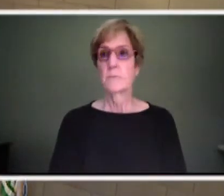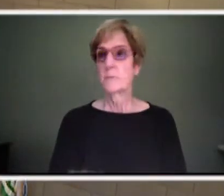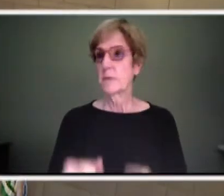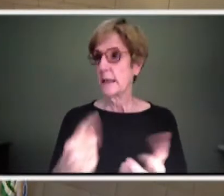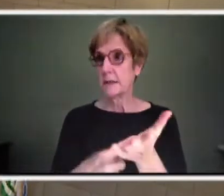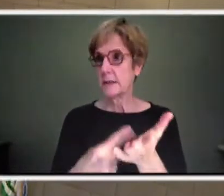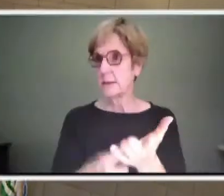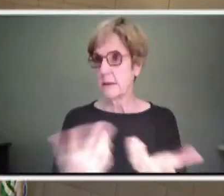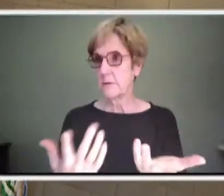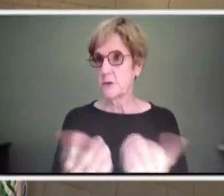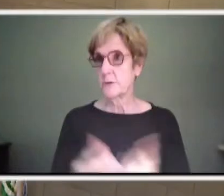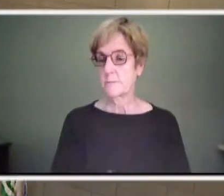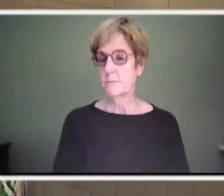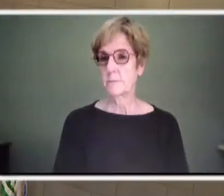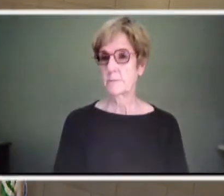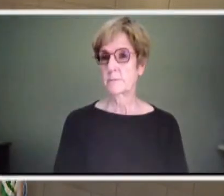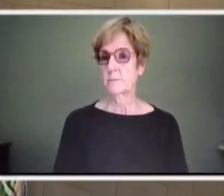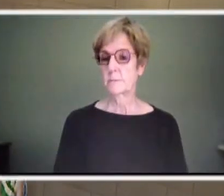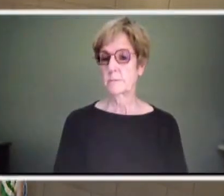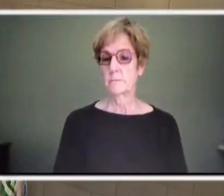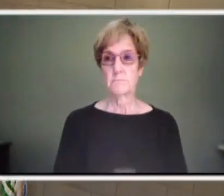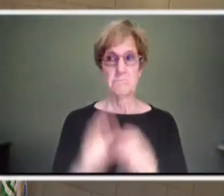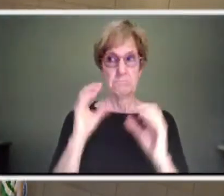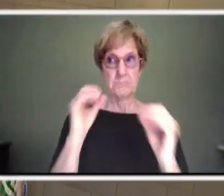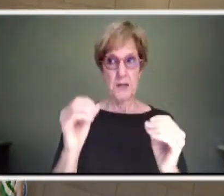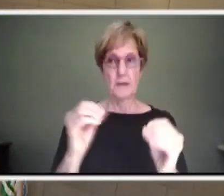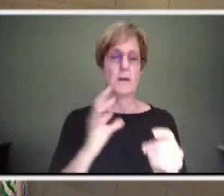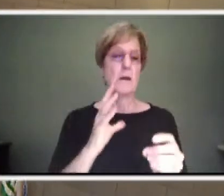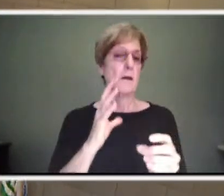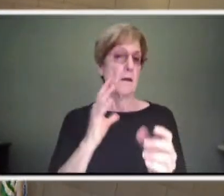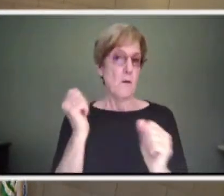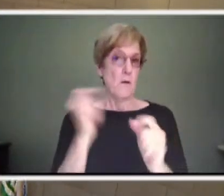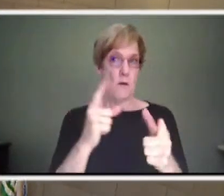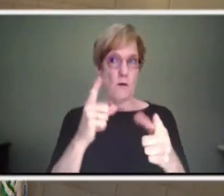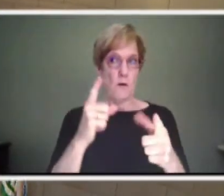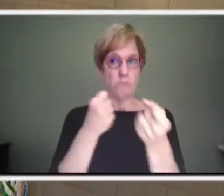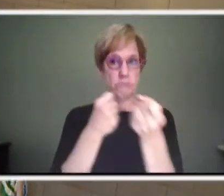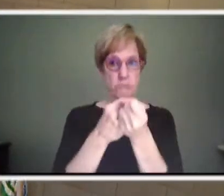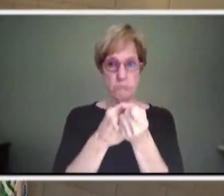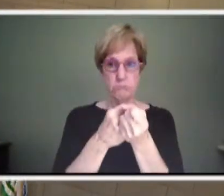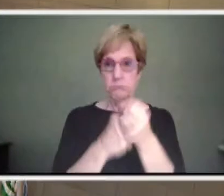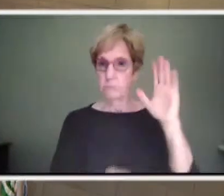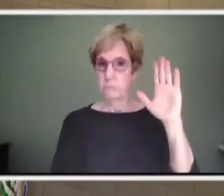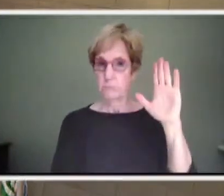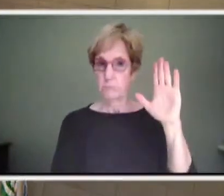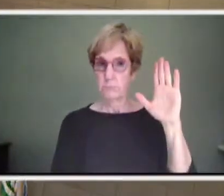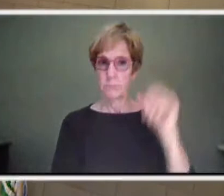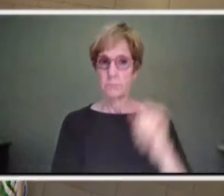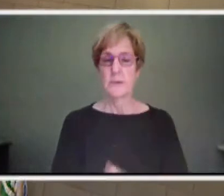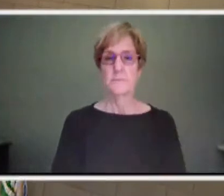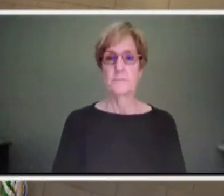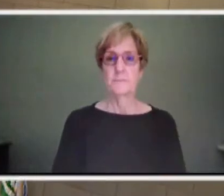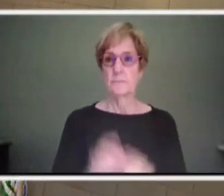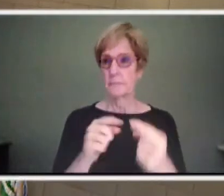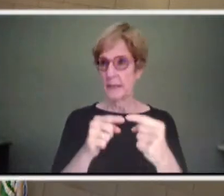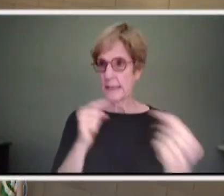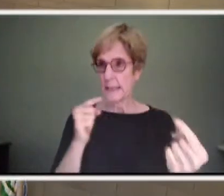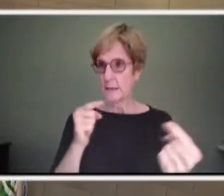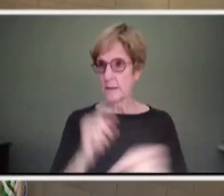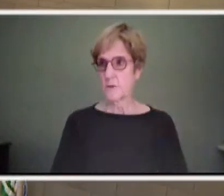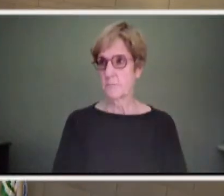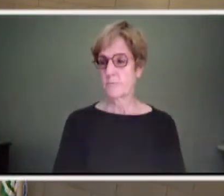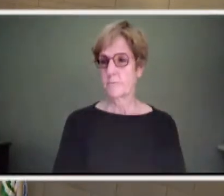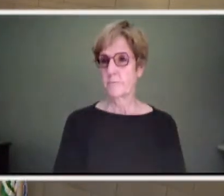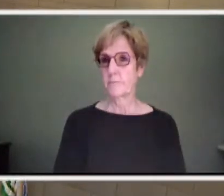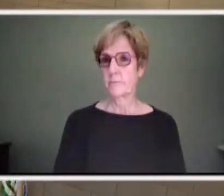motion? Hearing none. All in favor of the motion, please raise your hand. Any against?